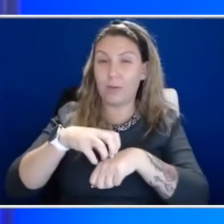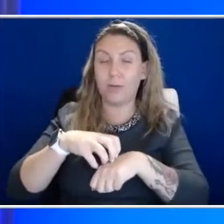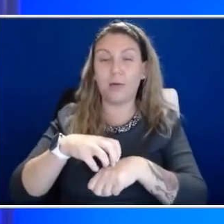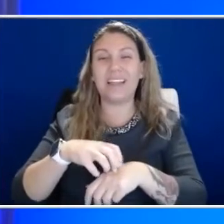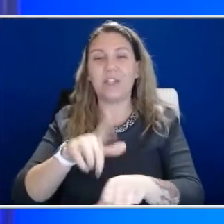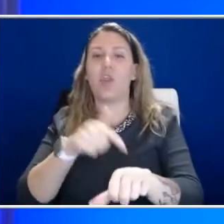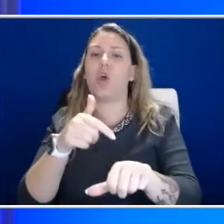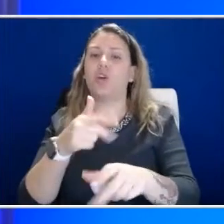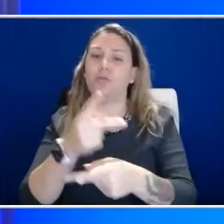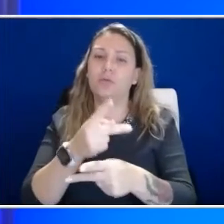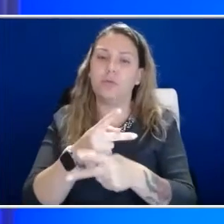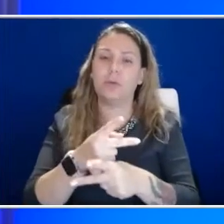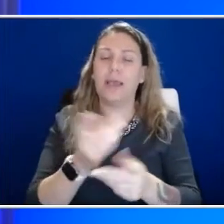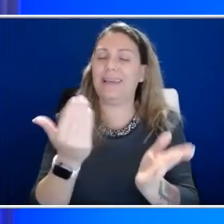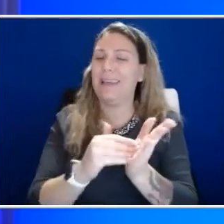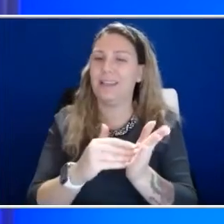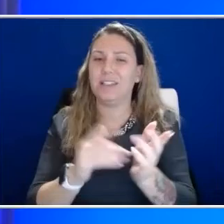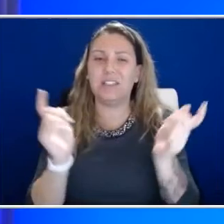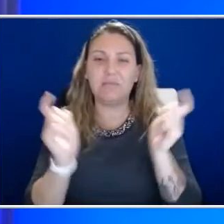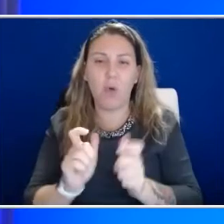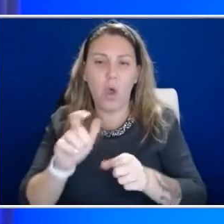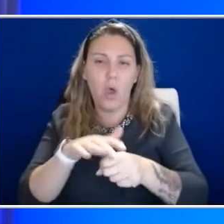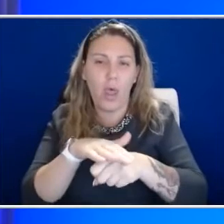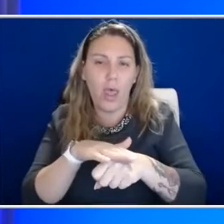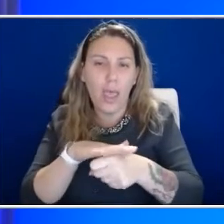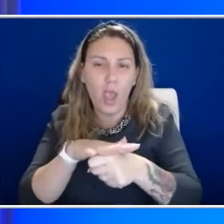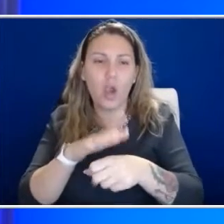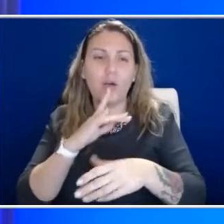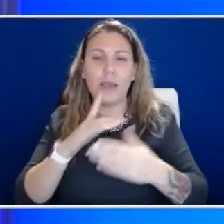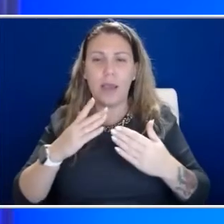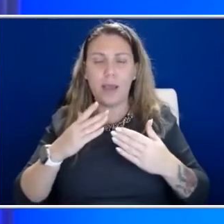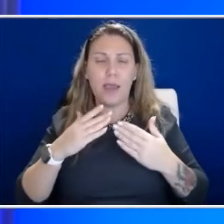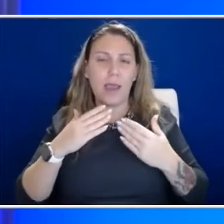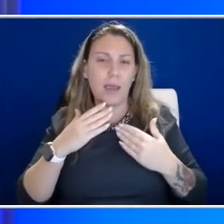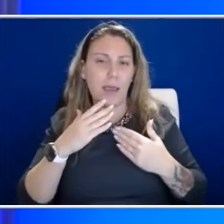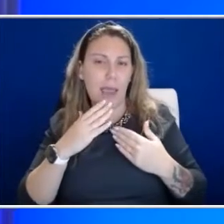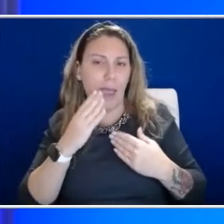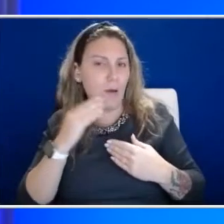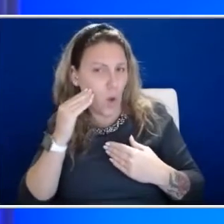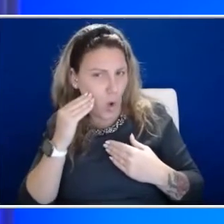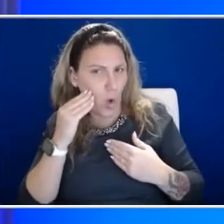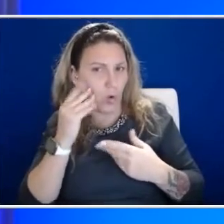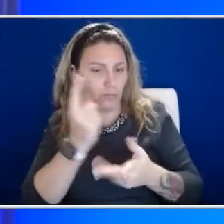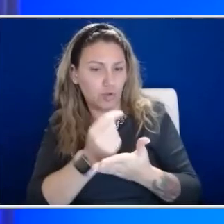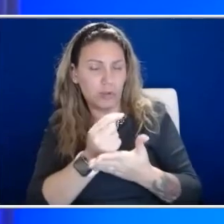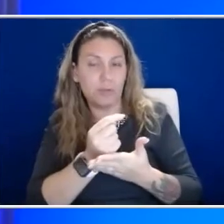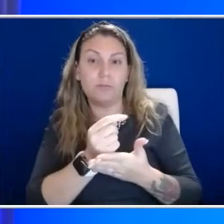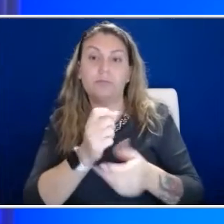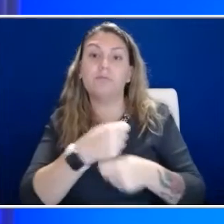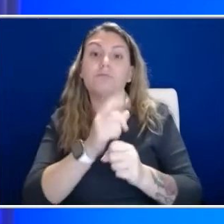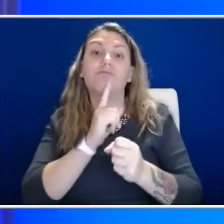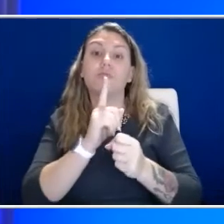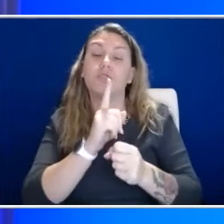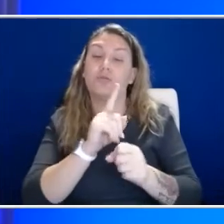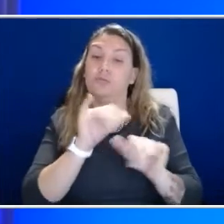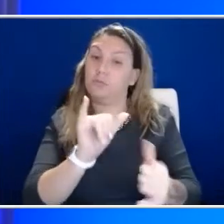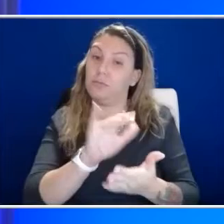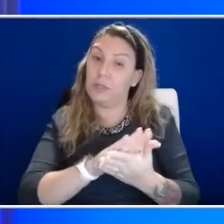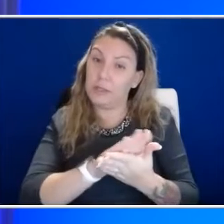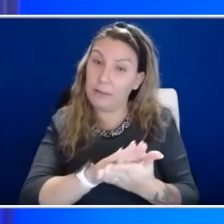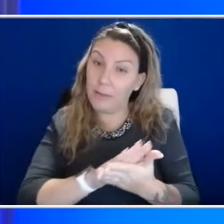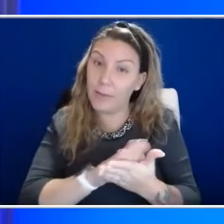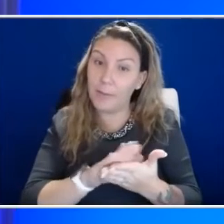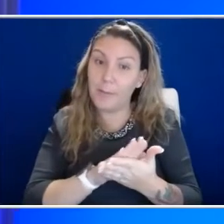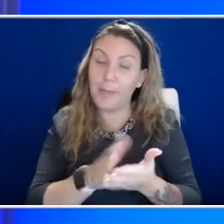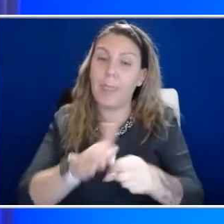very small area, kind of at home, if you're treating it, you make sure it stays clean. Cover it with an antibiotic